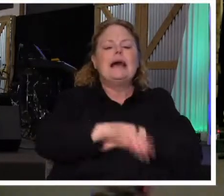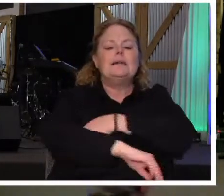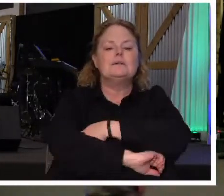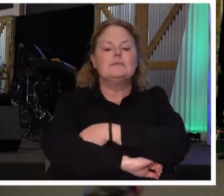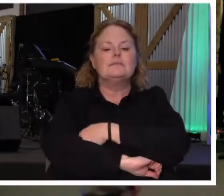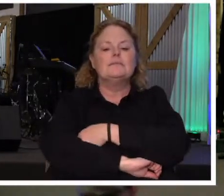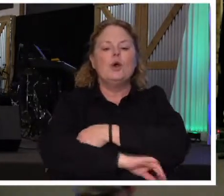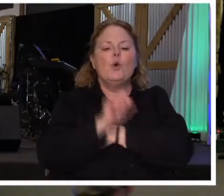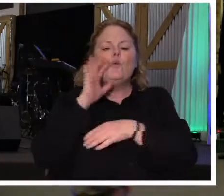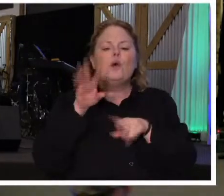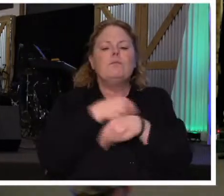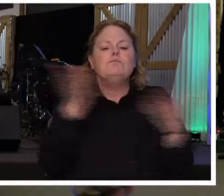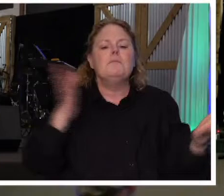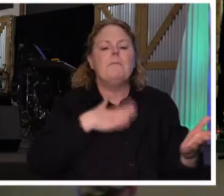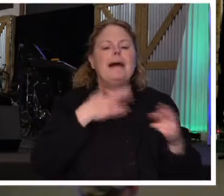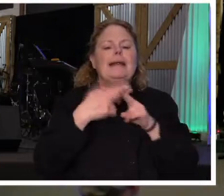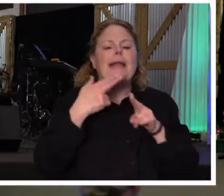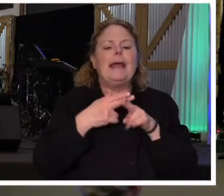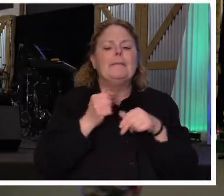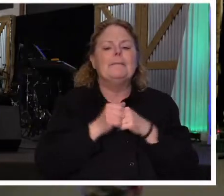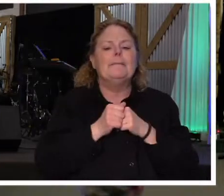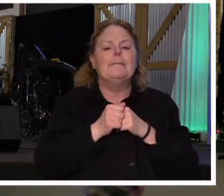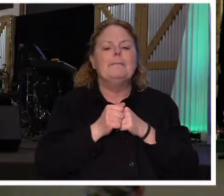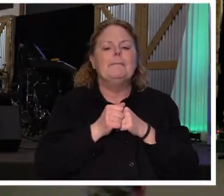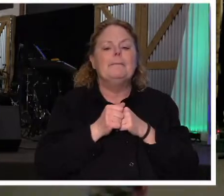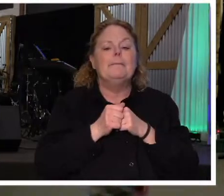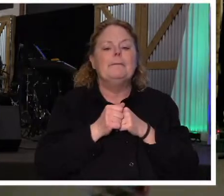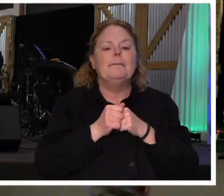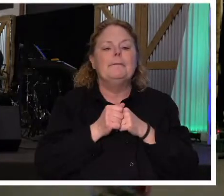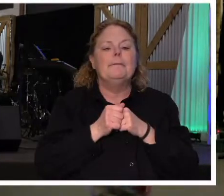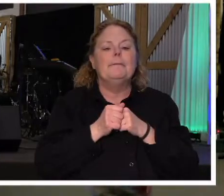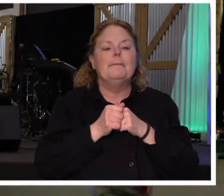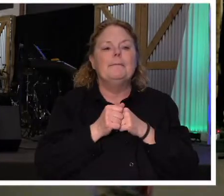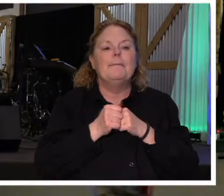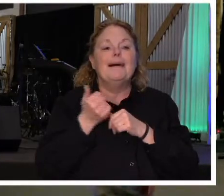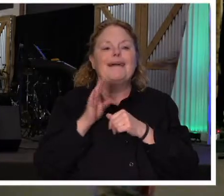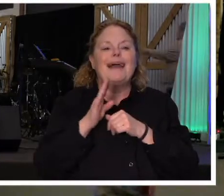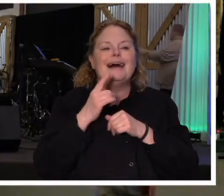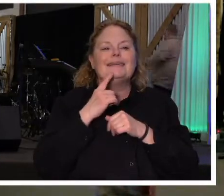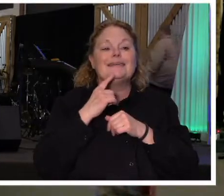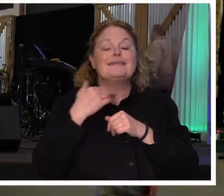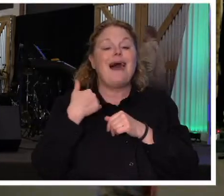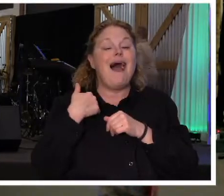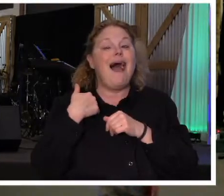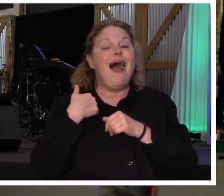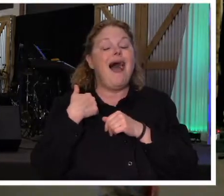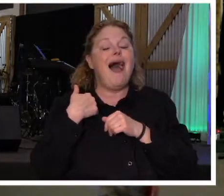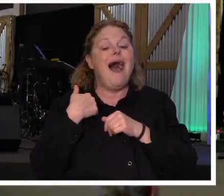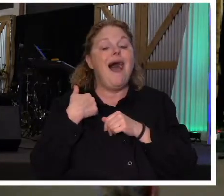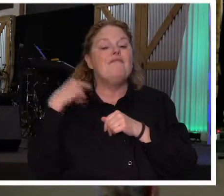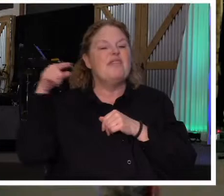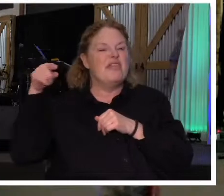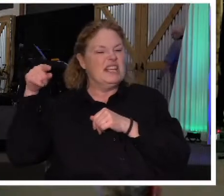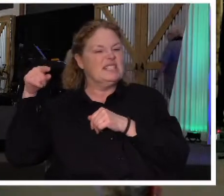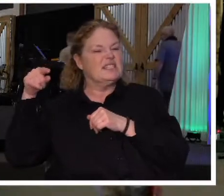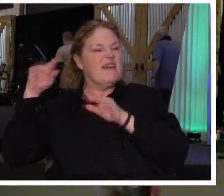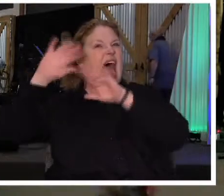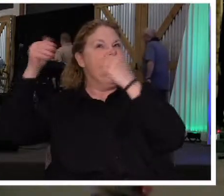And who will go for us? I love the way that God says us in that. In other words, I've got this heavenly enterprise and I'm looking for partners.